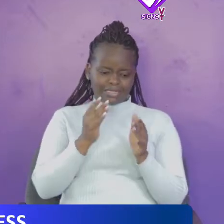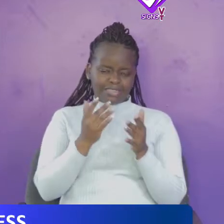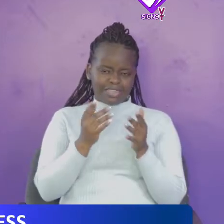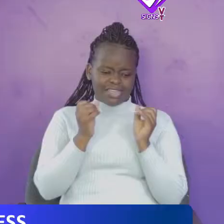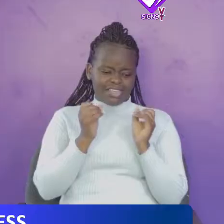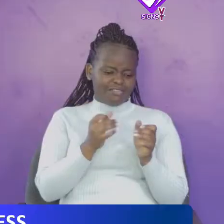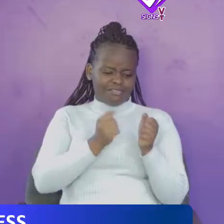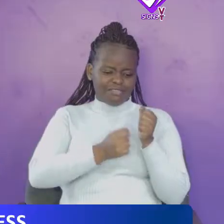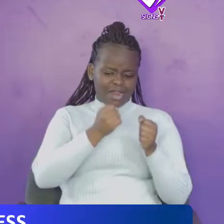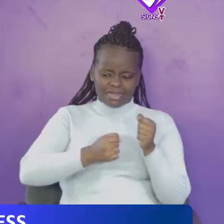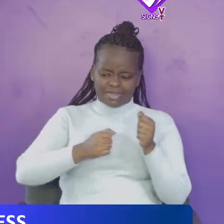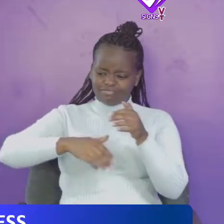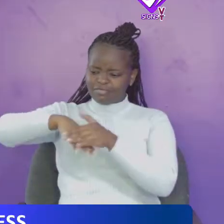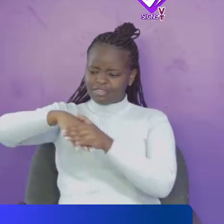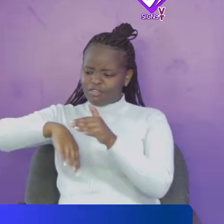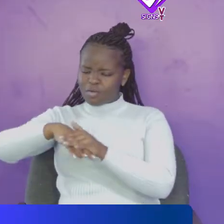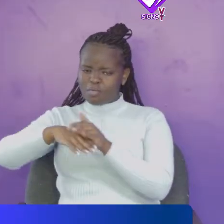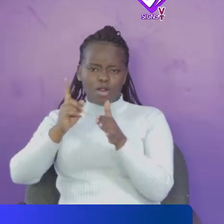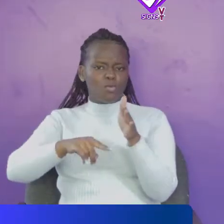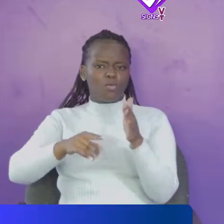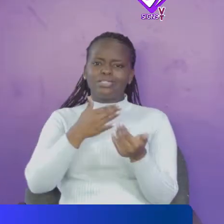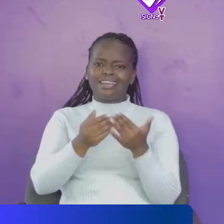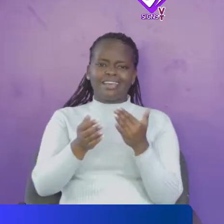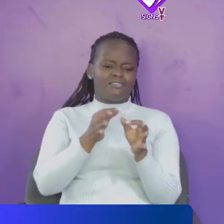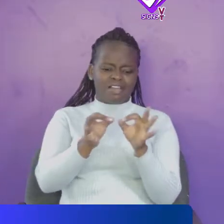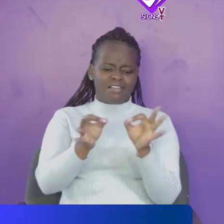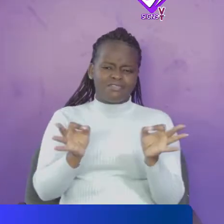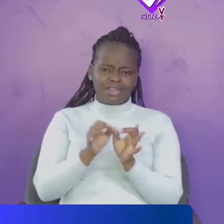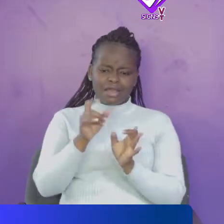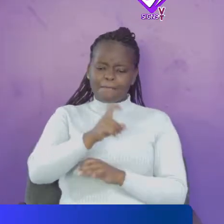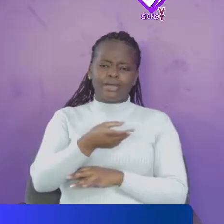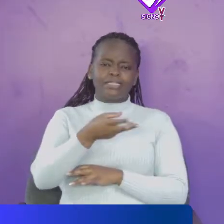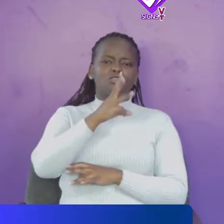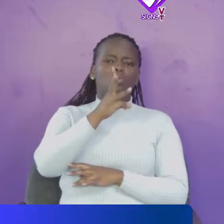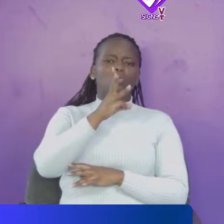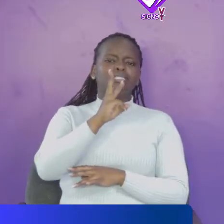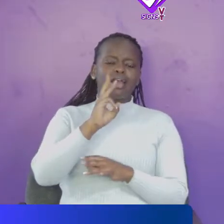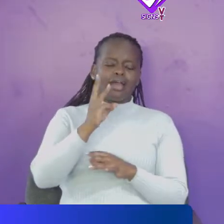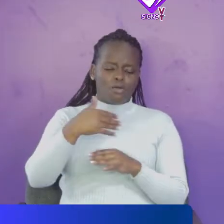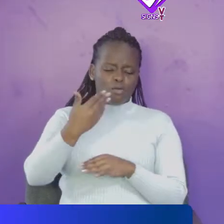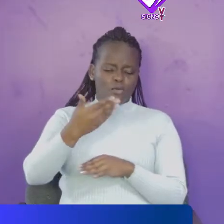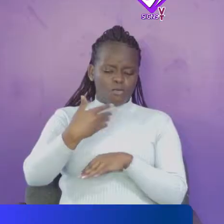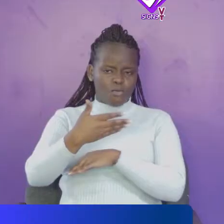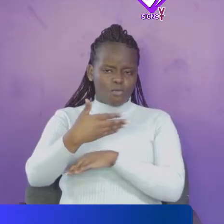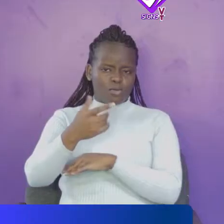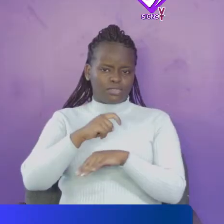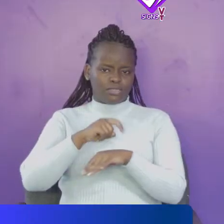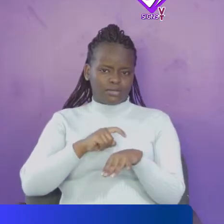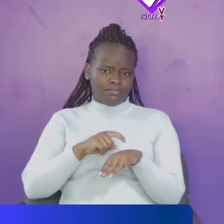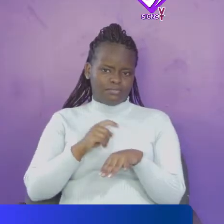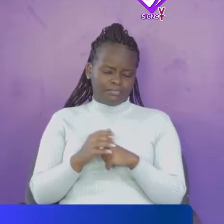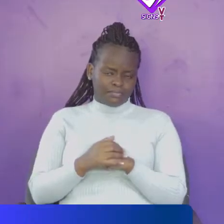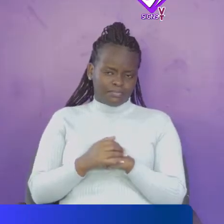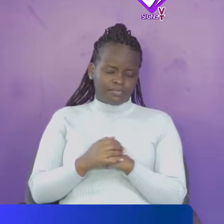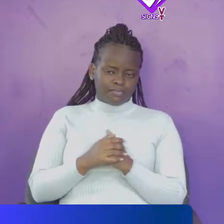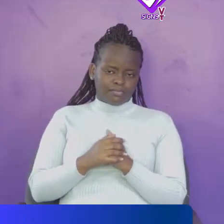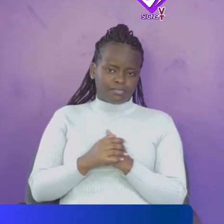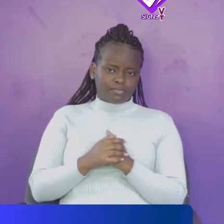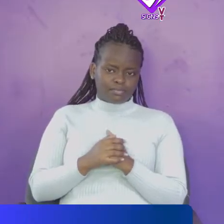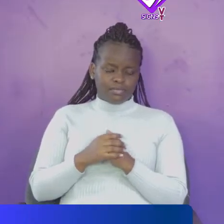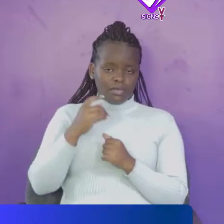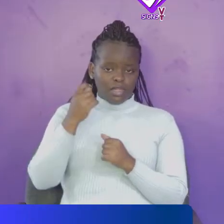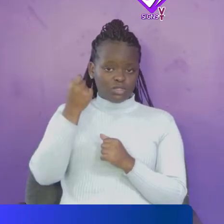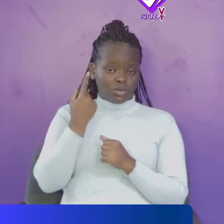playing soccer, whichever field of sports, they have to hydrate a lot. All the time. Yeah. And to